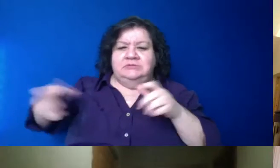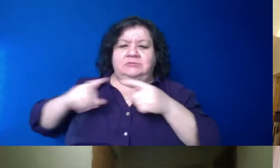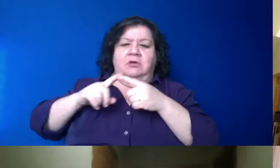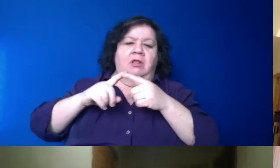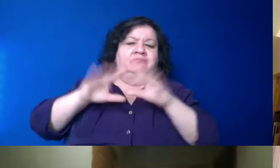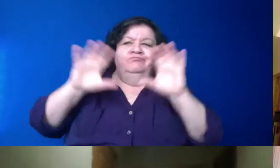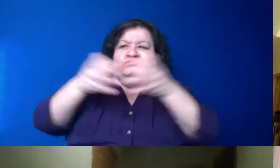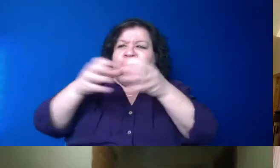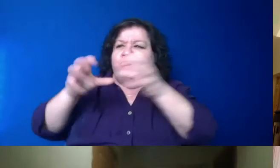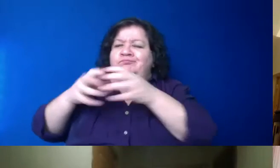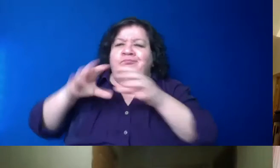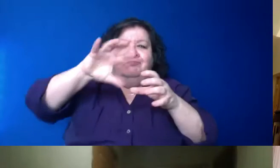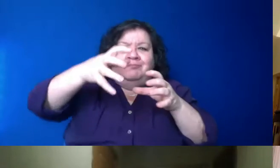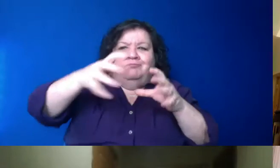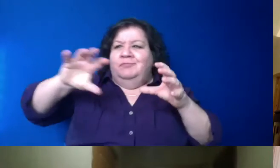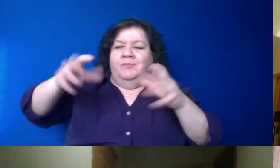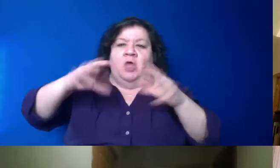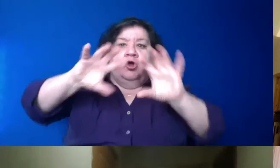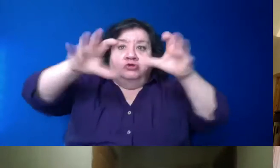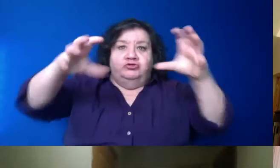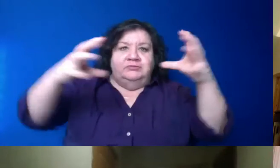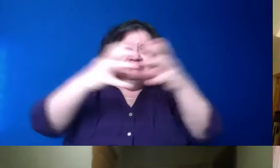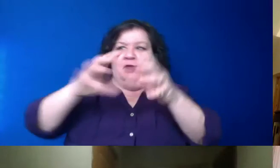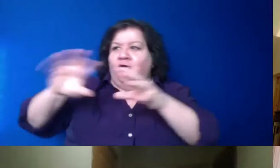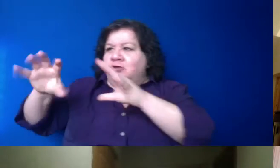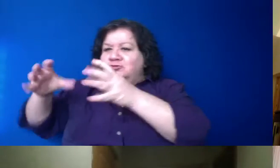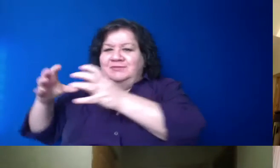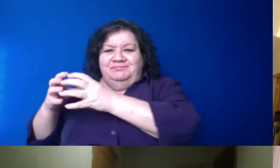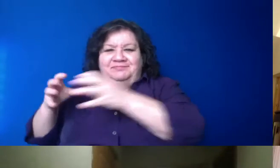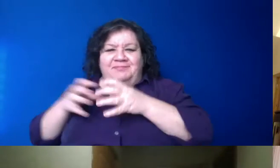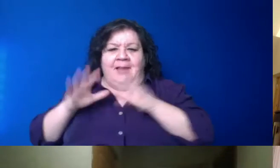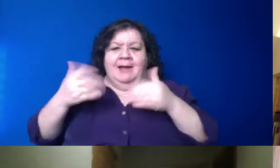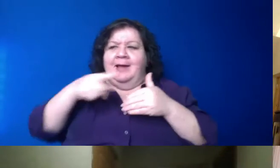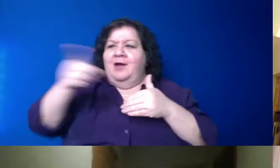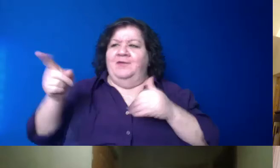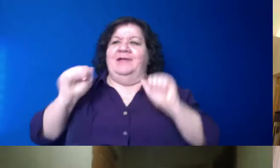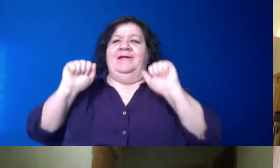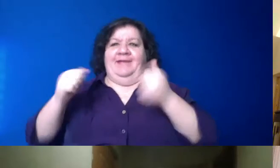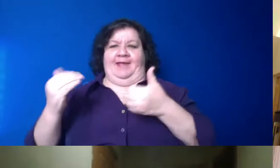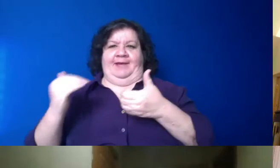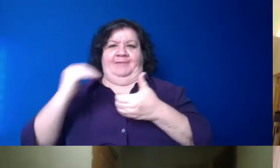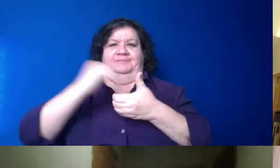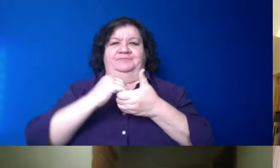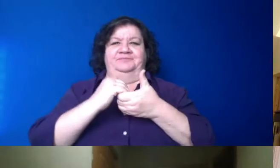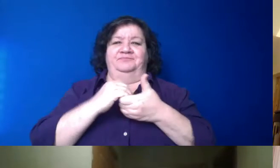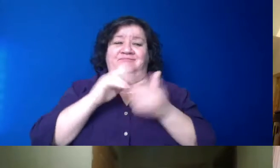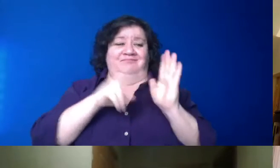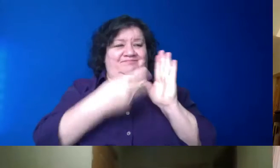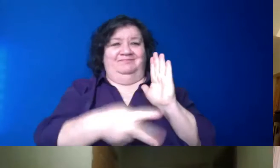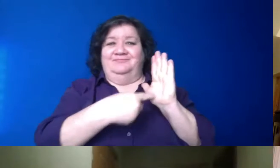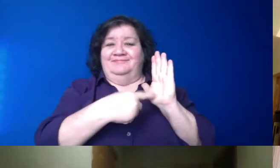light on the force magnifier of regional organizations, African